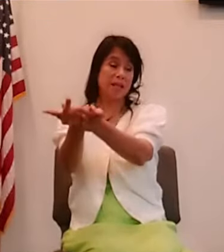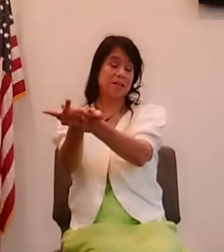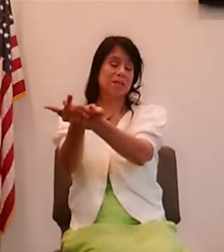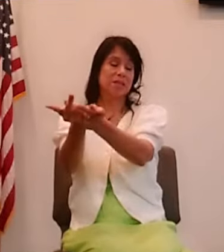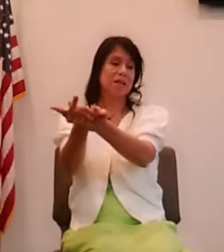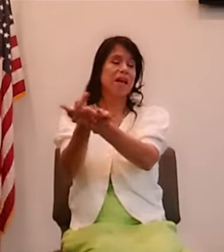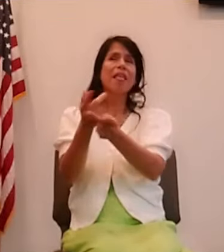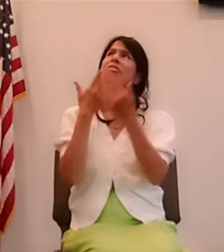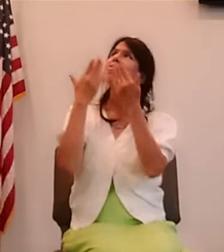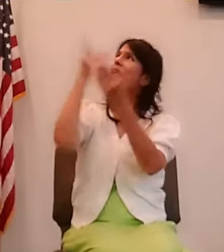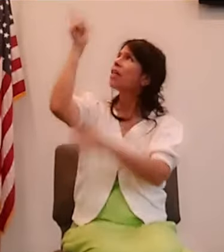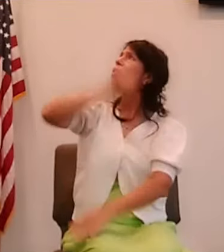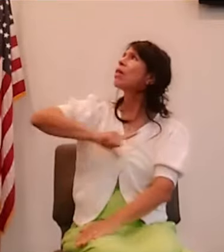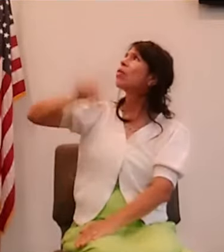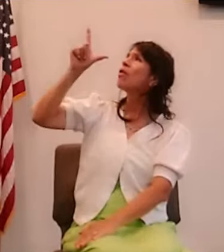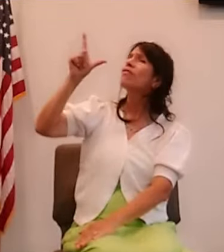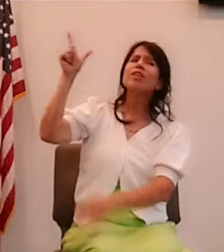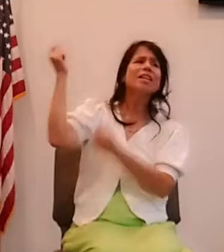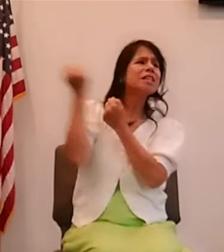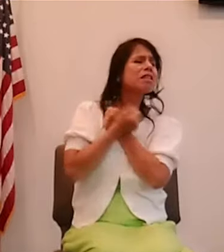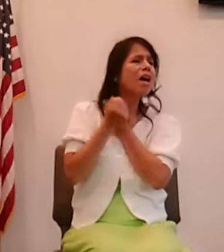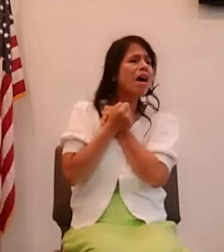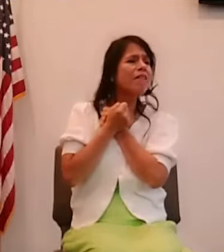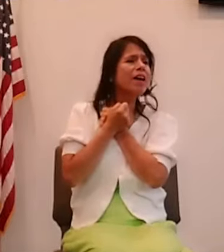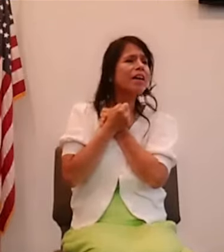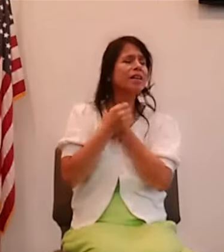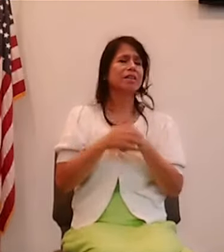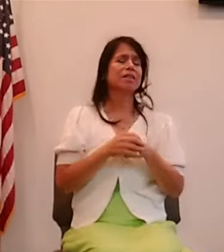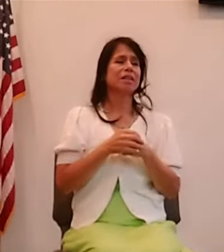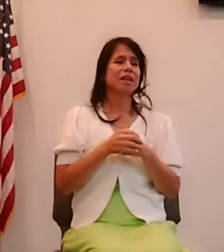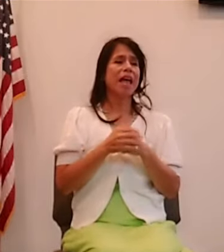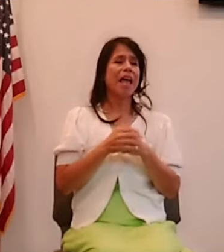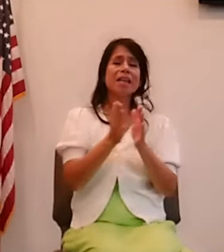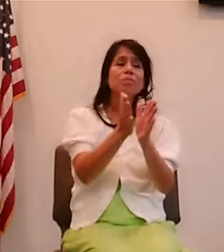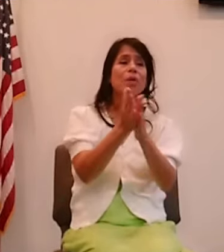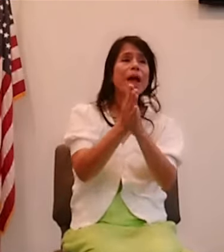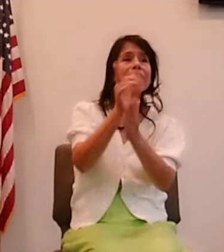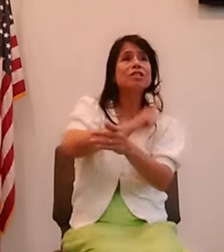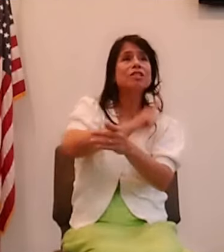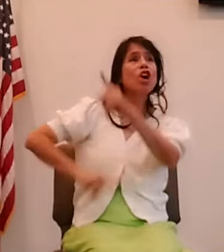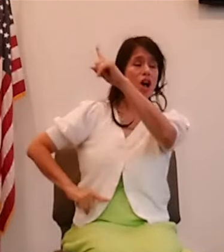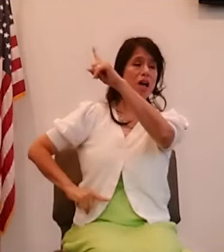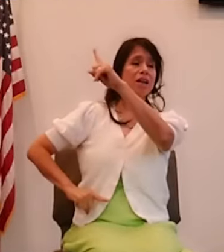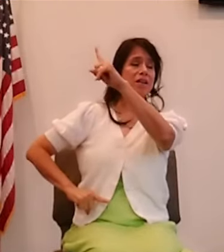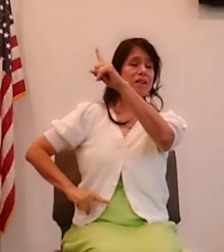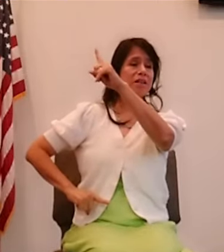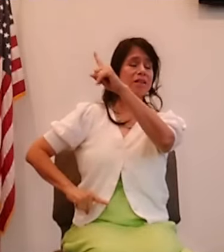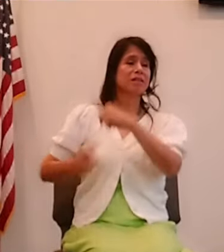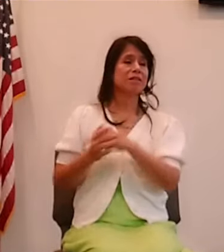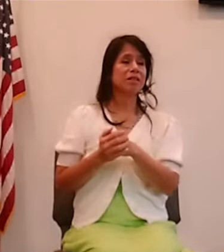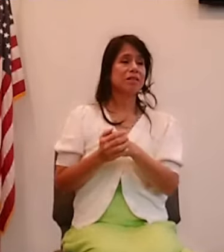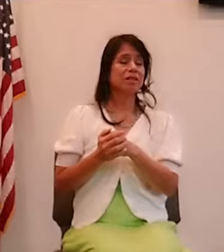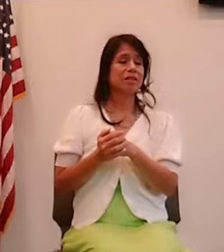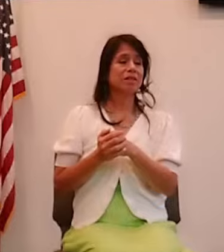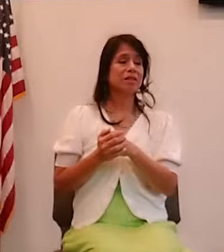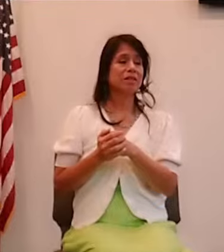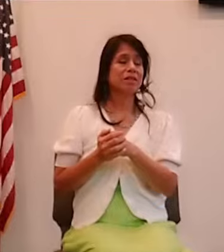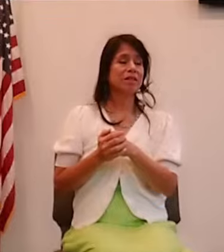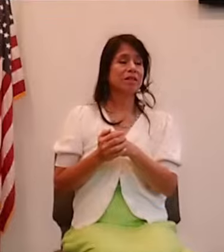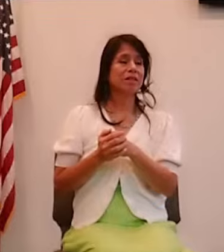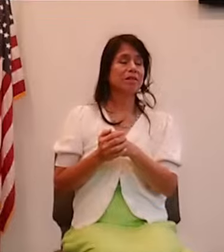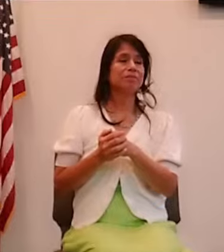for men. Let them exalt him in the assembly of the people and praise him in the council of the elders."